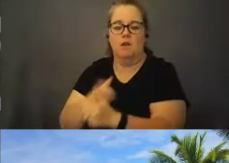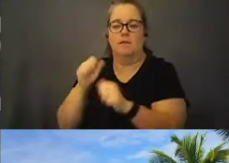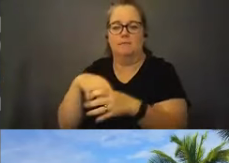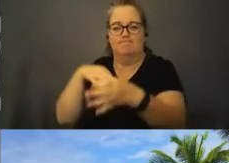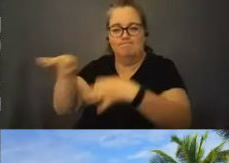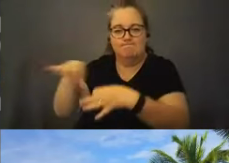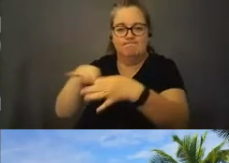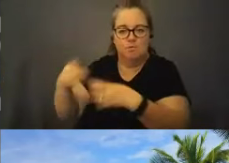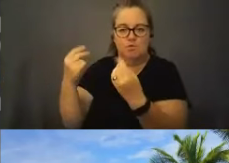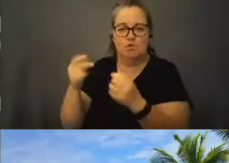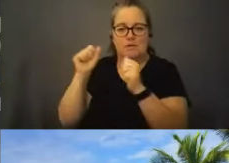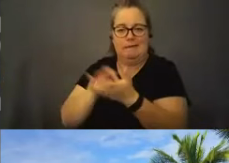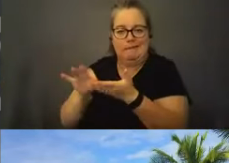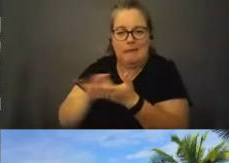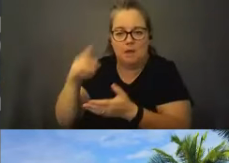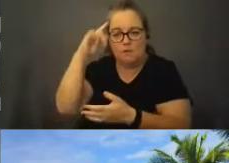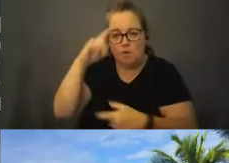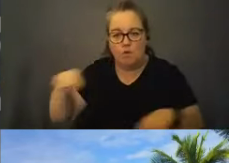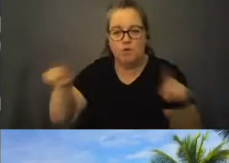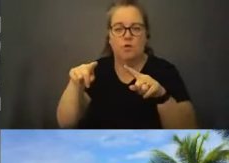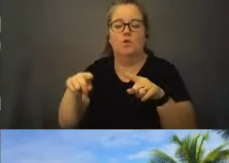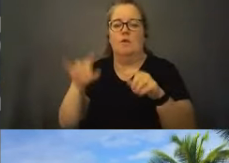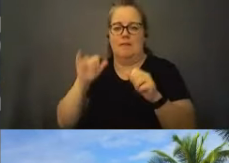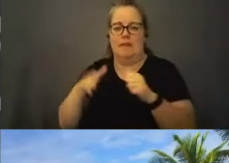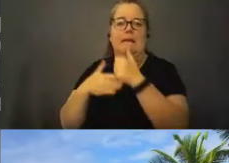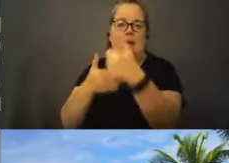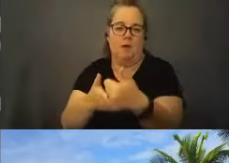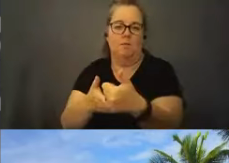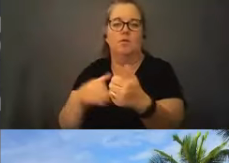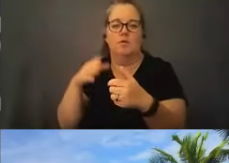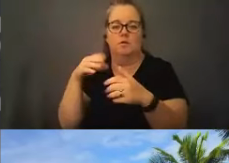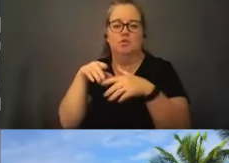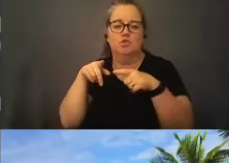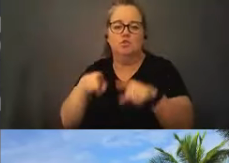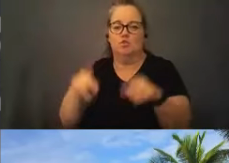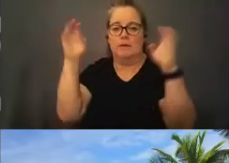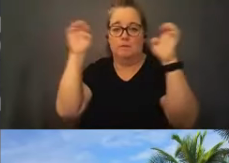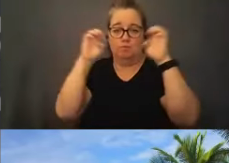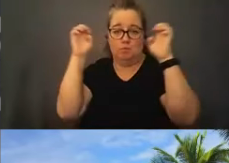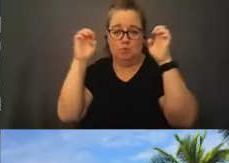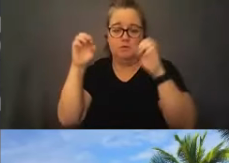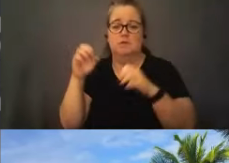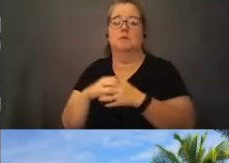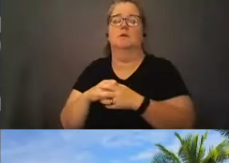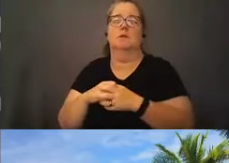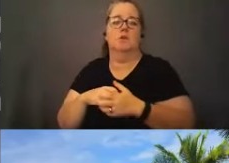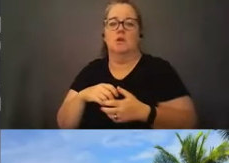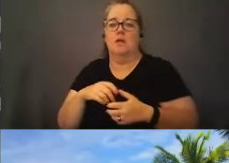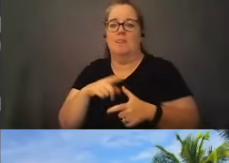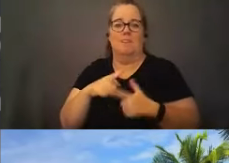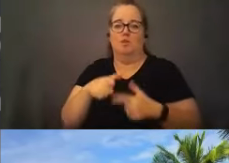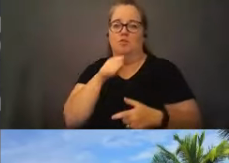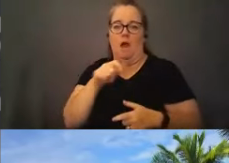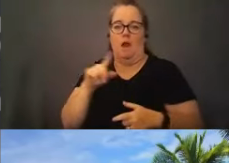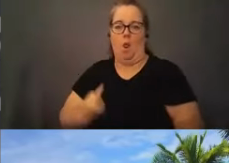can count for you. So that's very helpful in an emergency, so that you don't feel alone in that